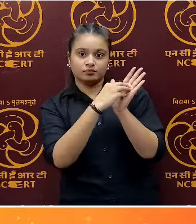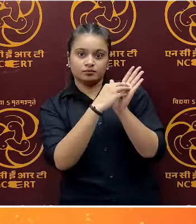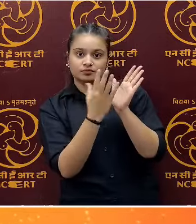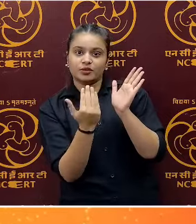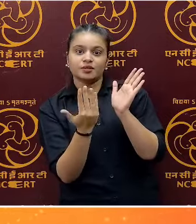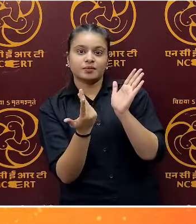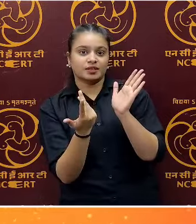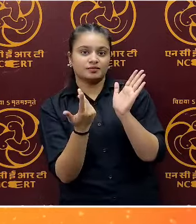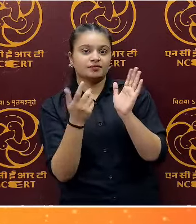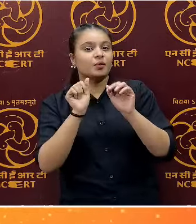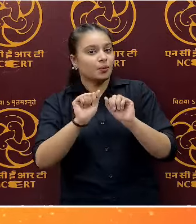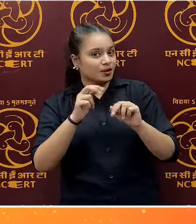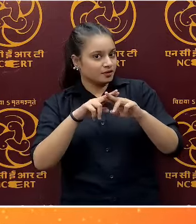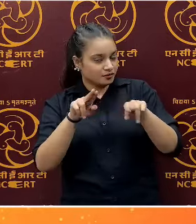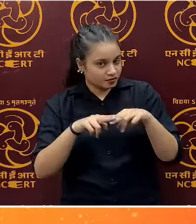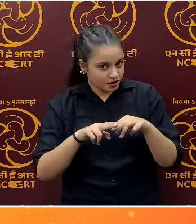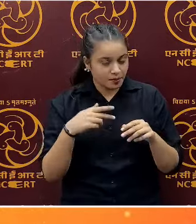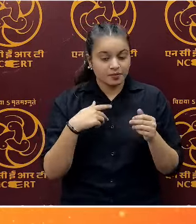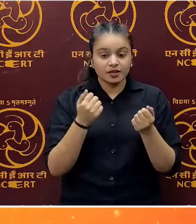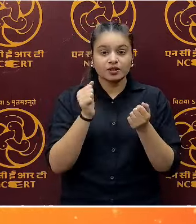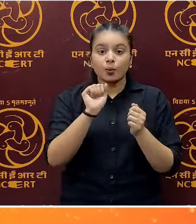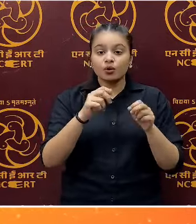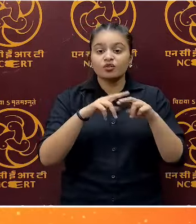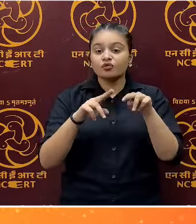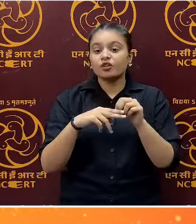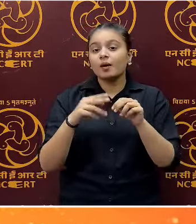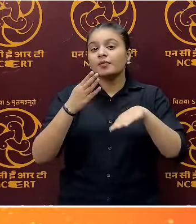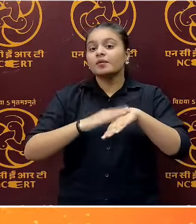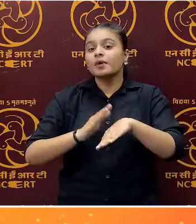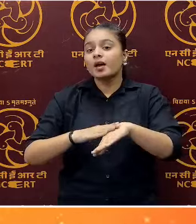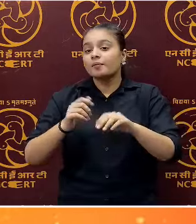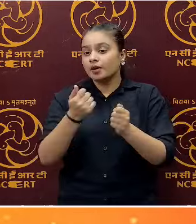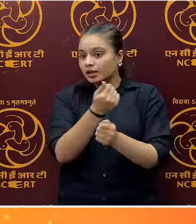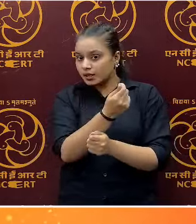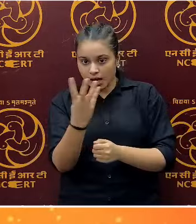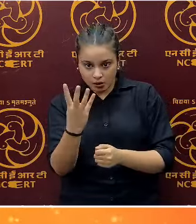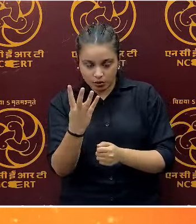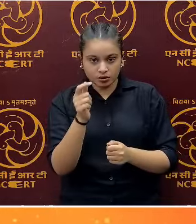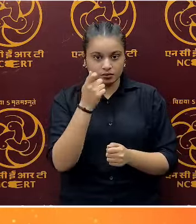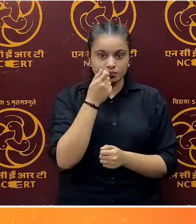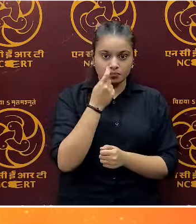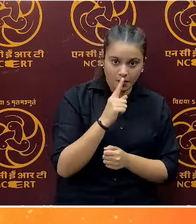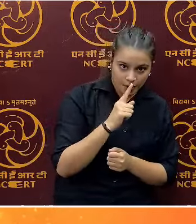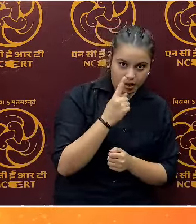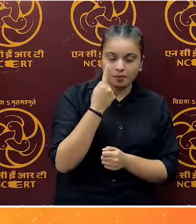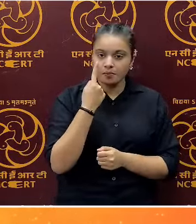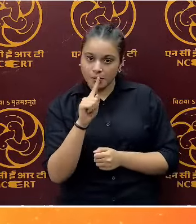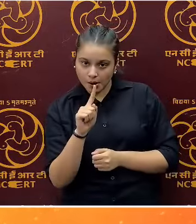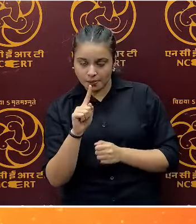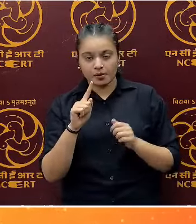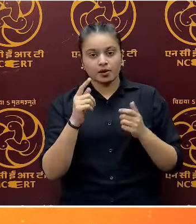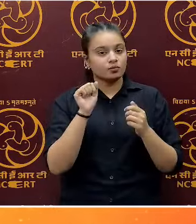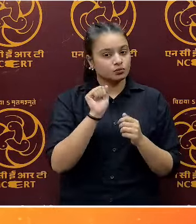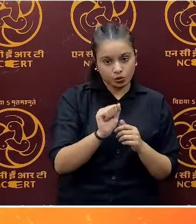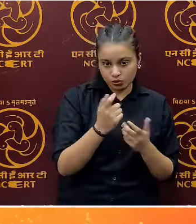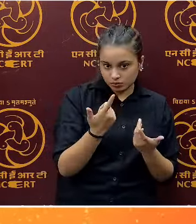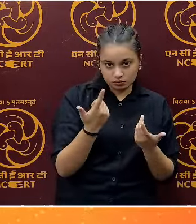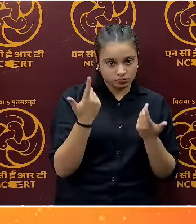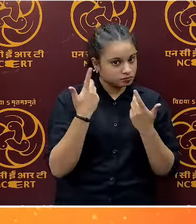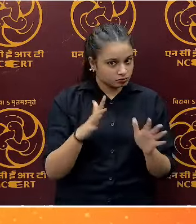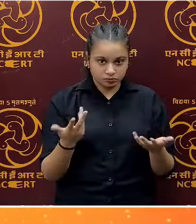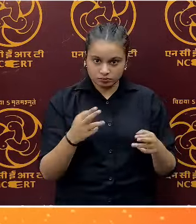the picture of your family. How Okay. many family members do you have? You have to count first. It could be your mother, your father, and you. Some people